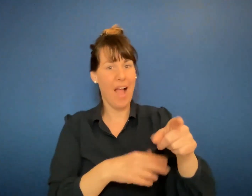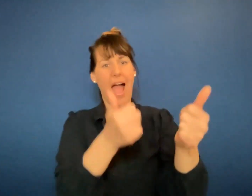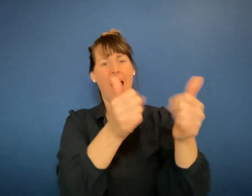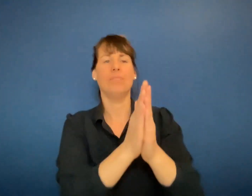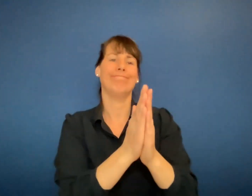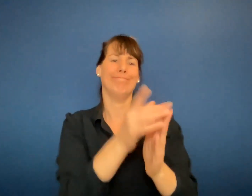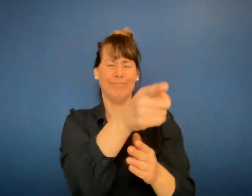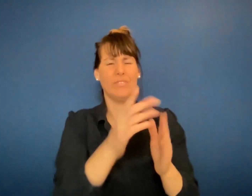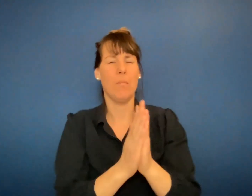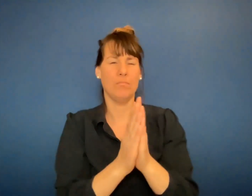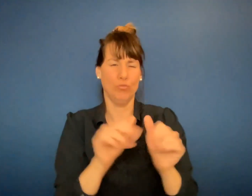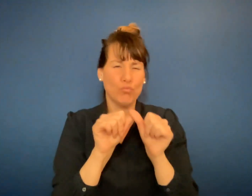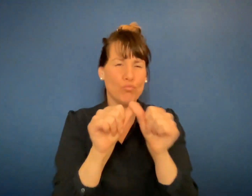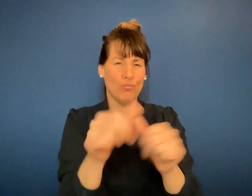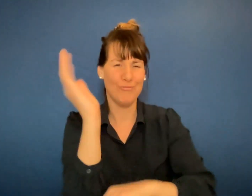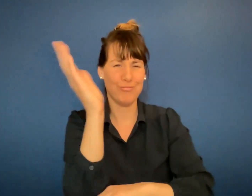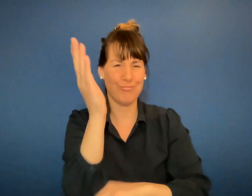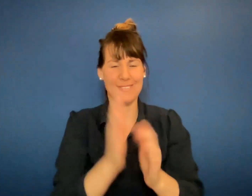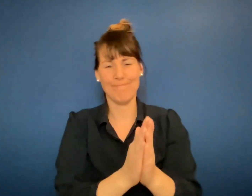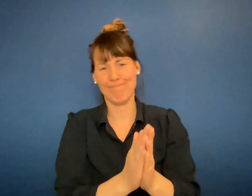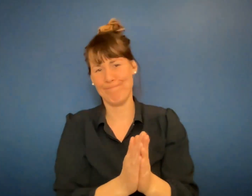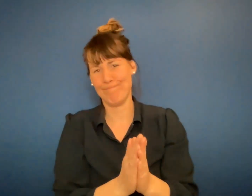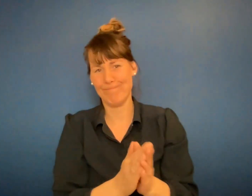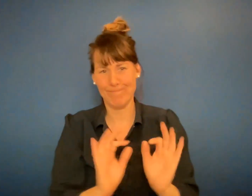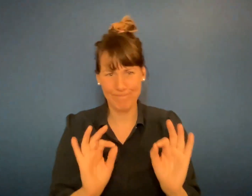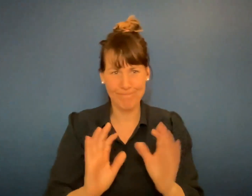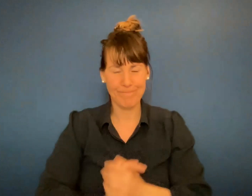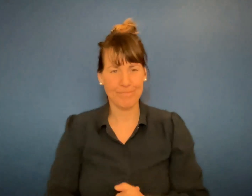Yes, we are not able to hear you right now.